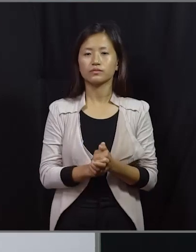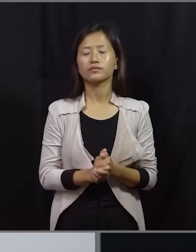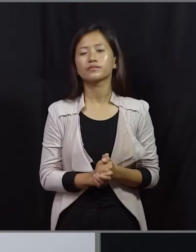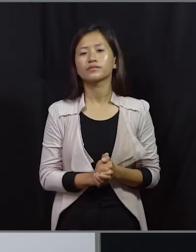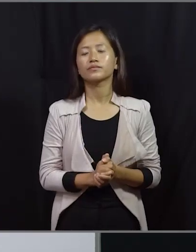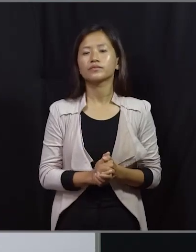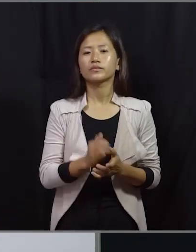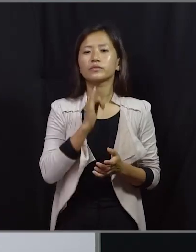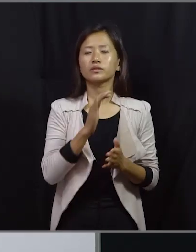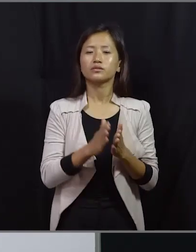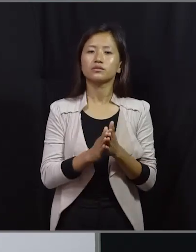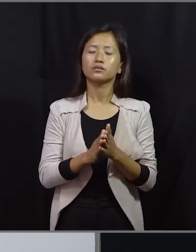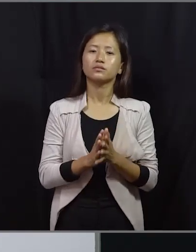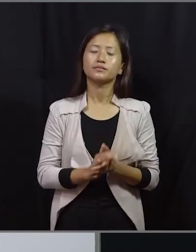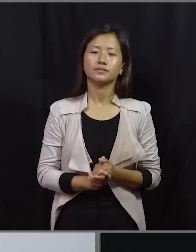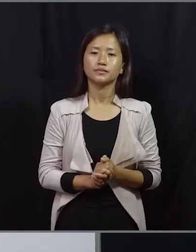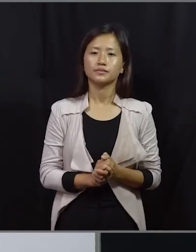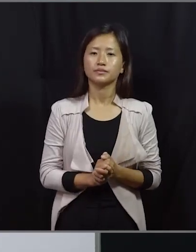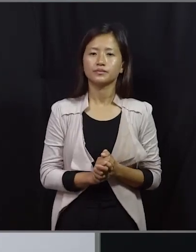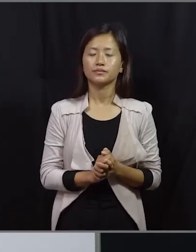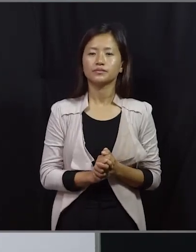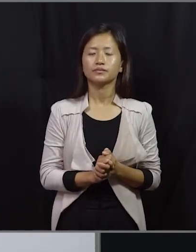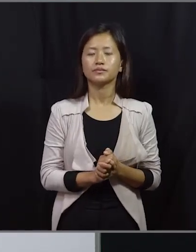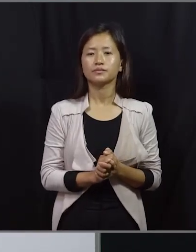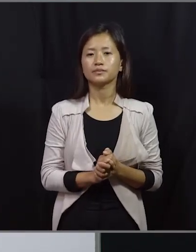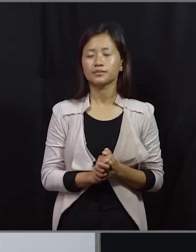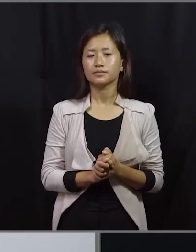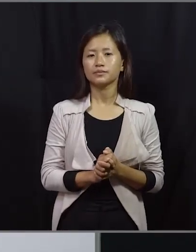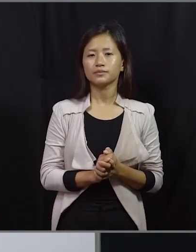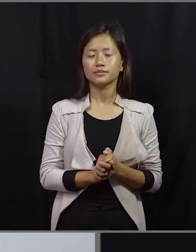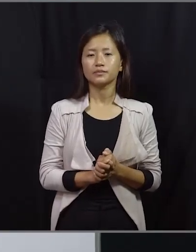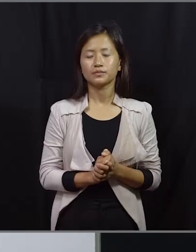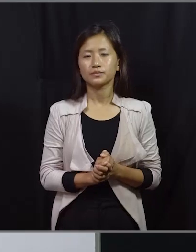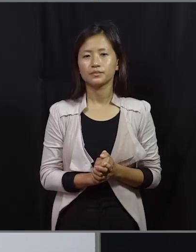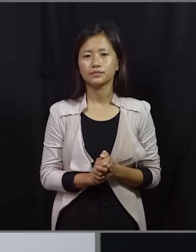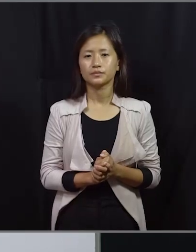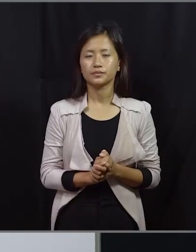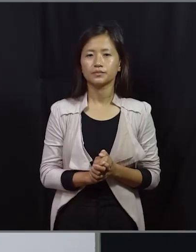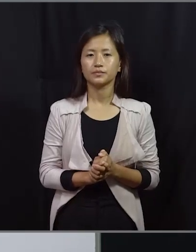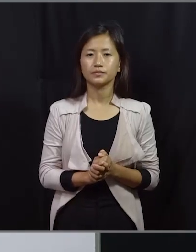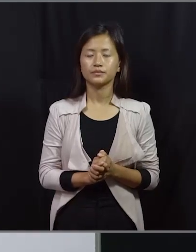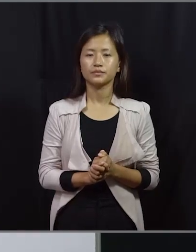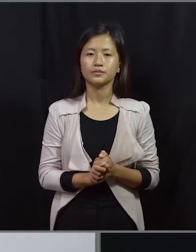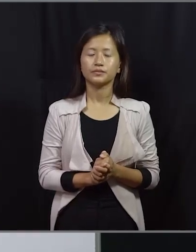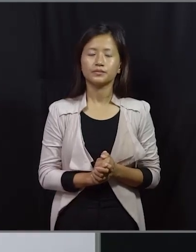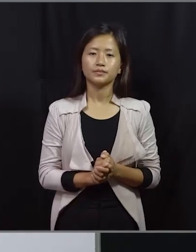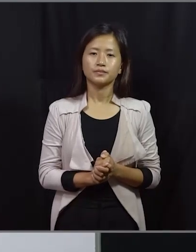set is a subset of every set, and every set is a subset of itself. Okay.